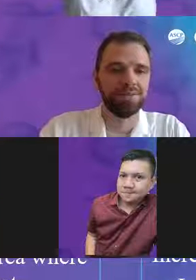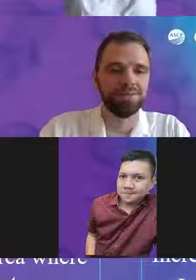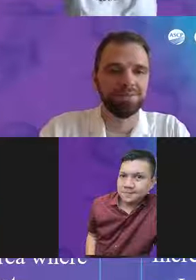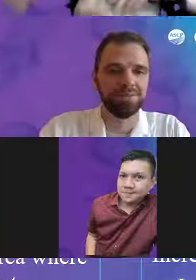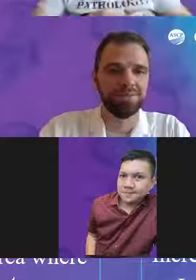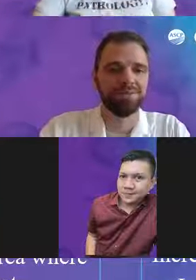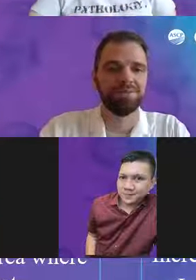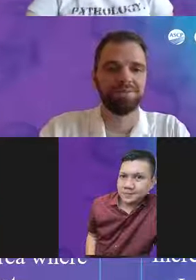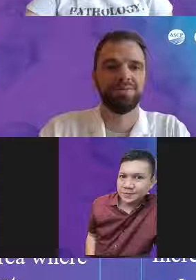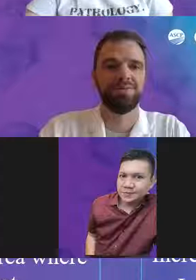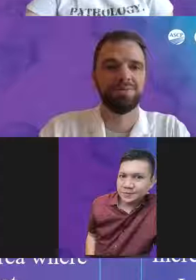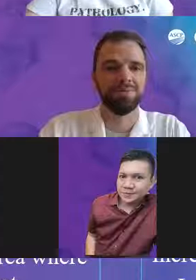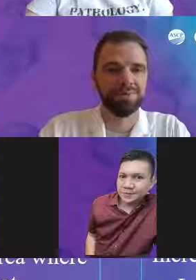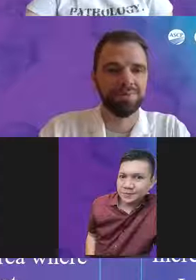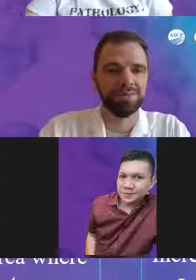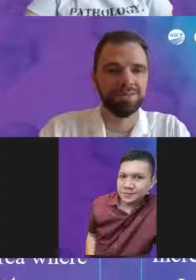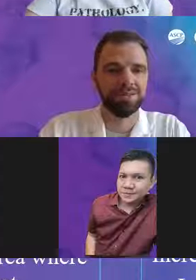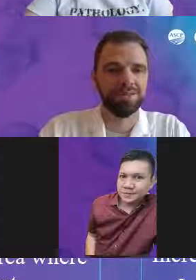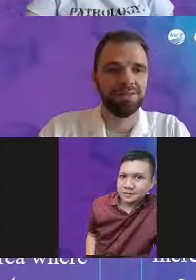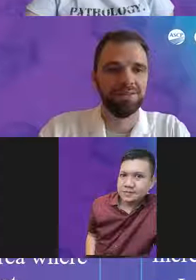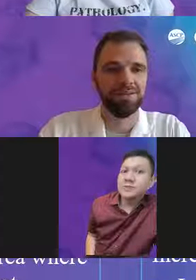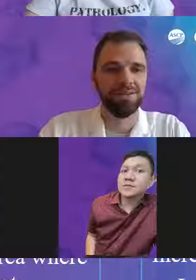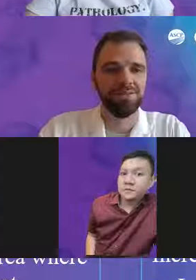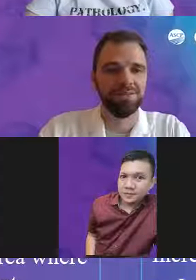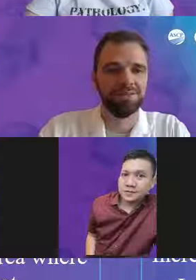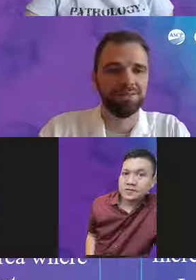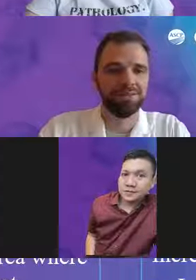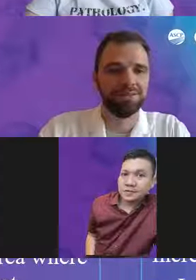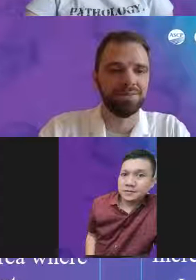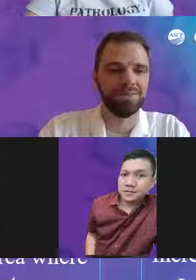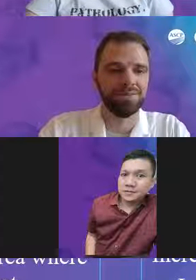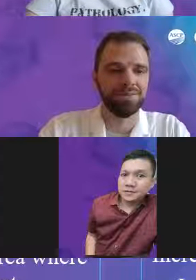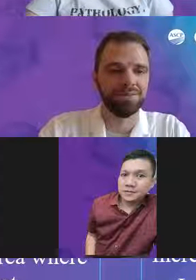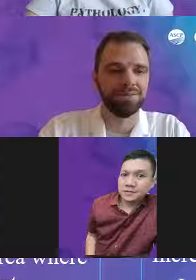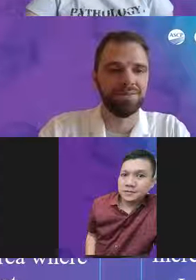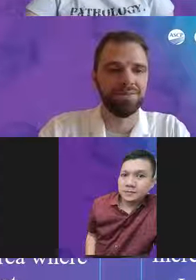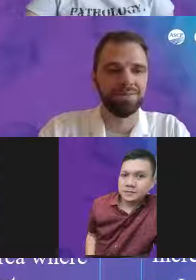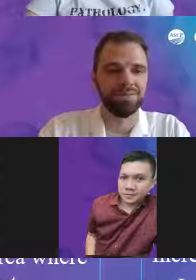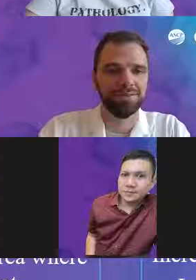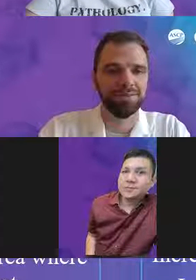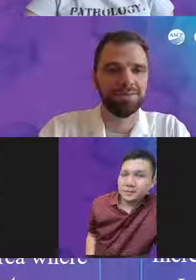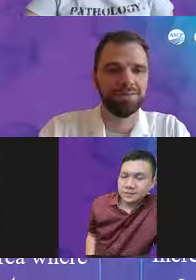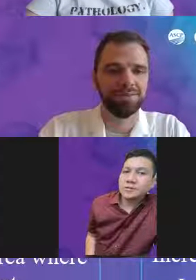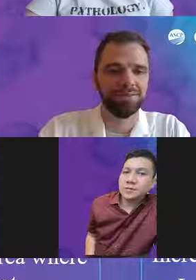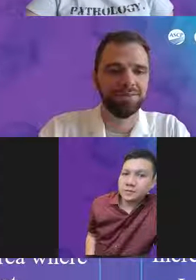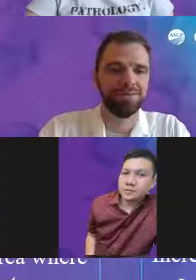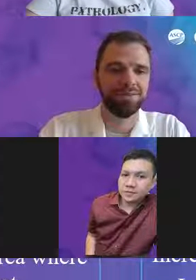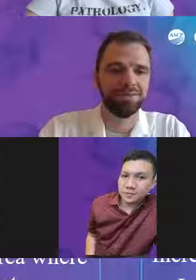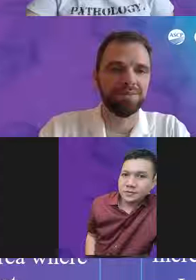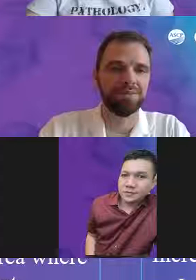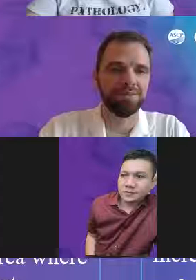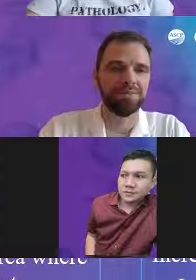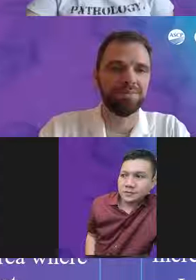each other like this. So if you see rouleau, most likely you're too thick.